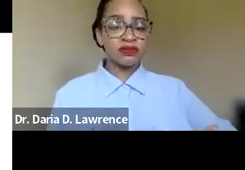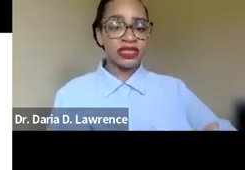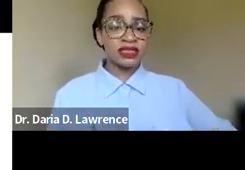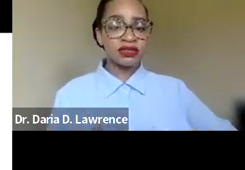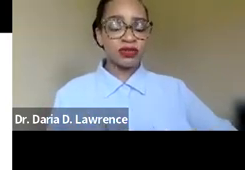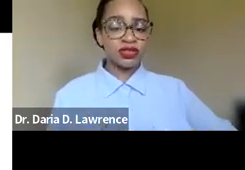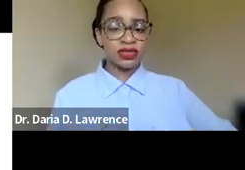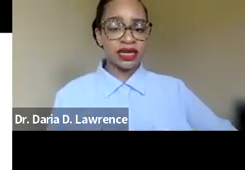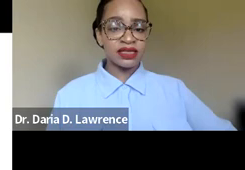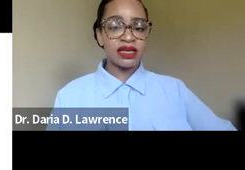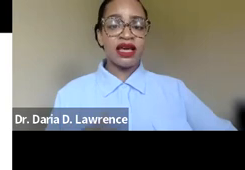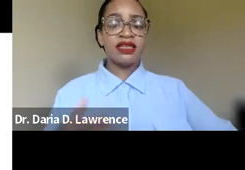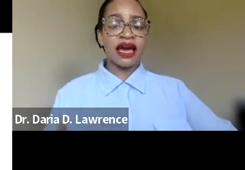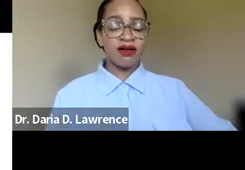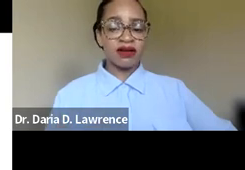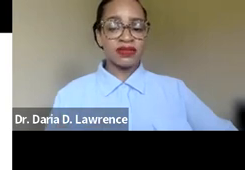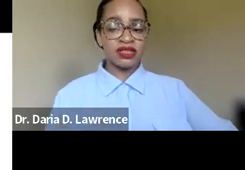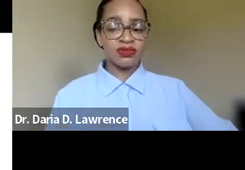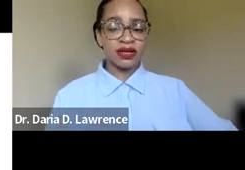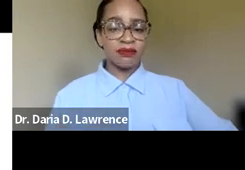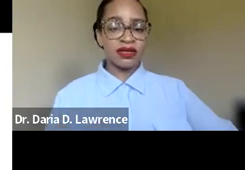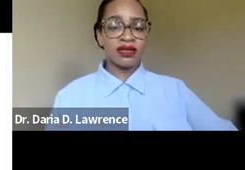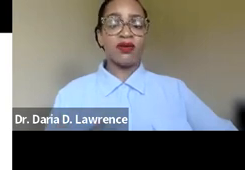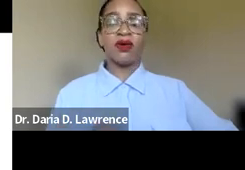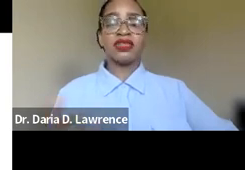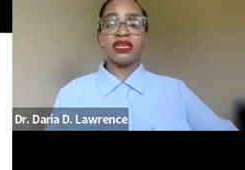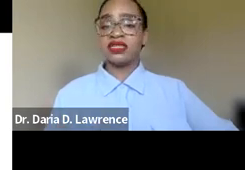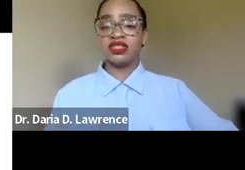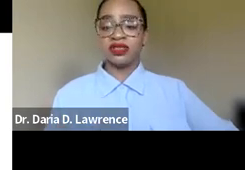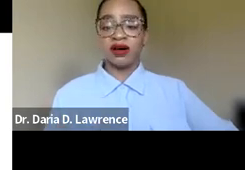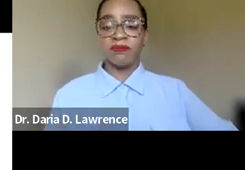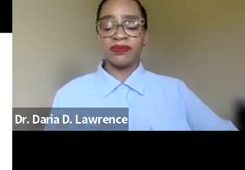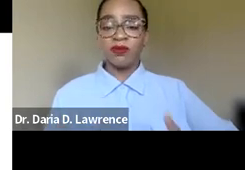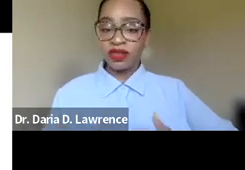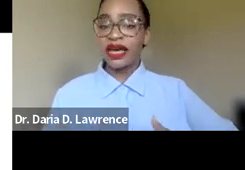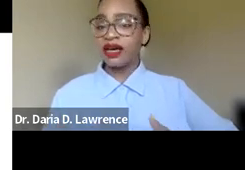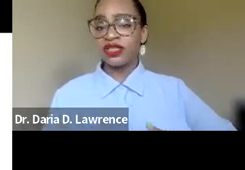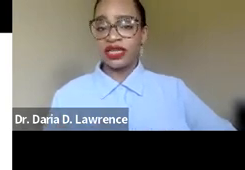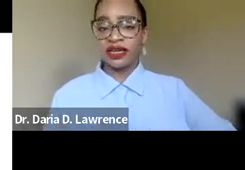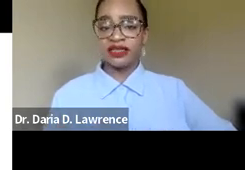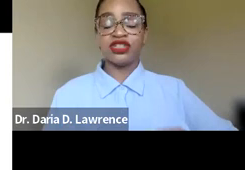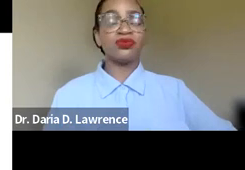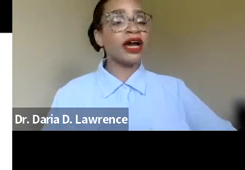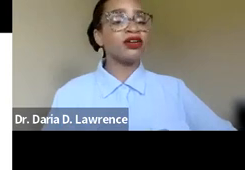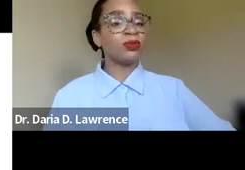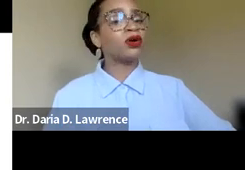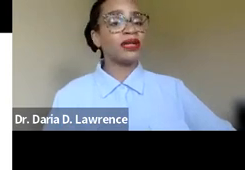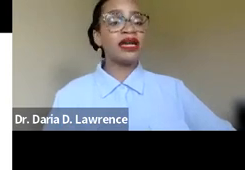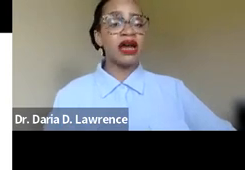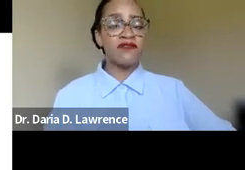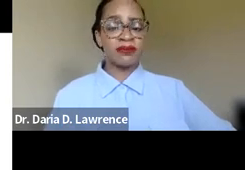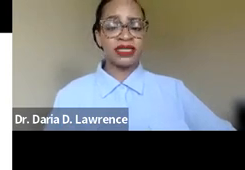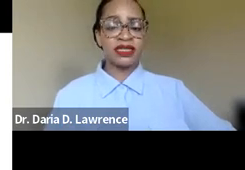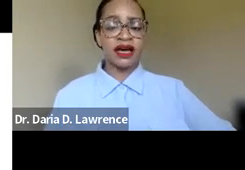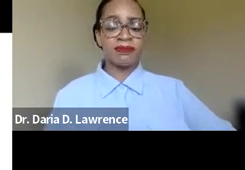the circumstances under which you assessed, the outcomes that you recommended, or the things that you saw? Will they understand? Did you write your report